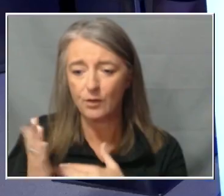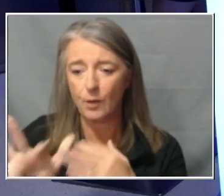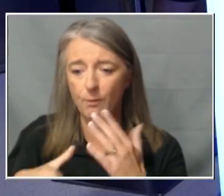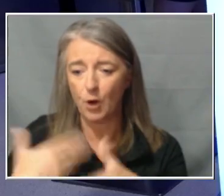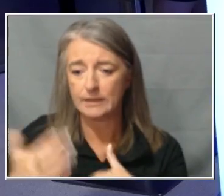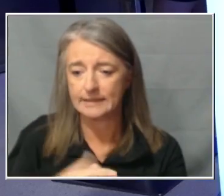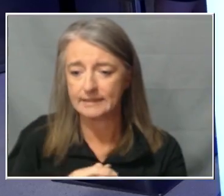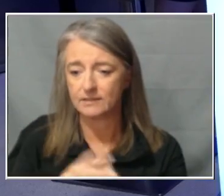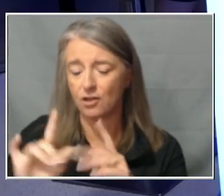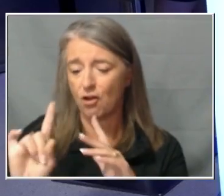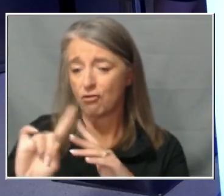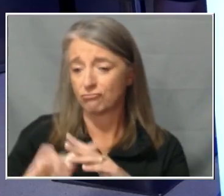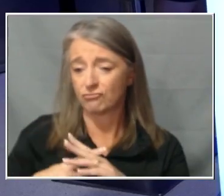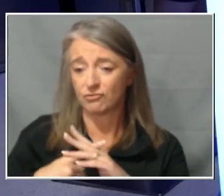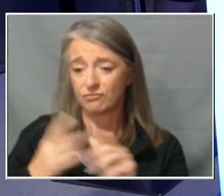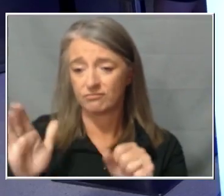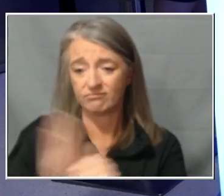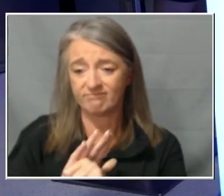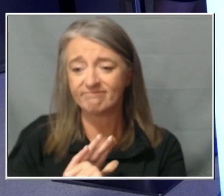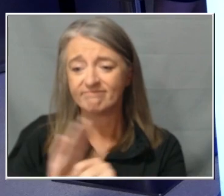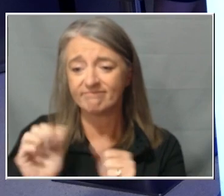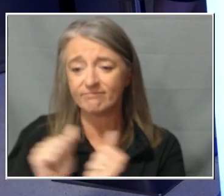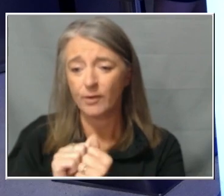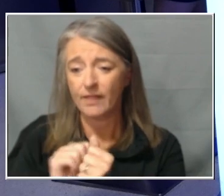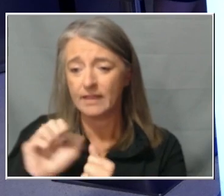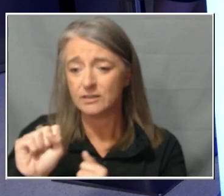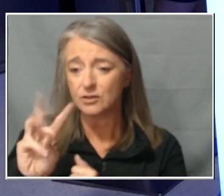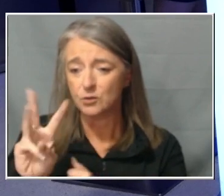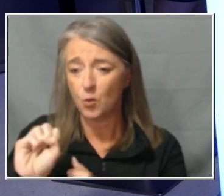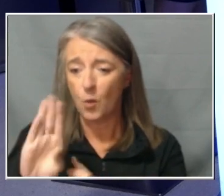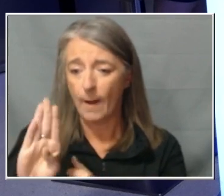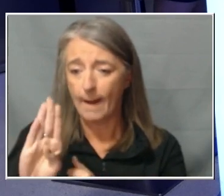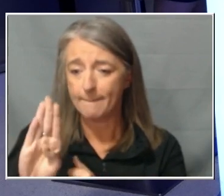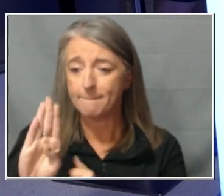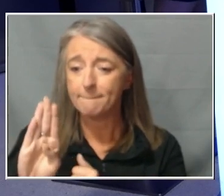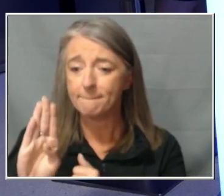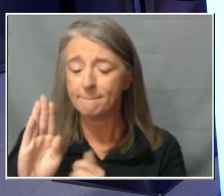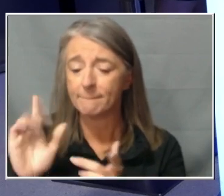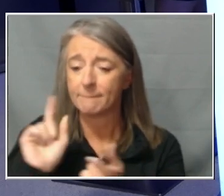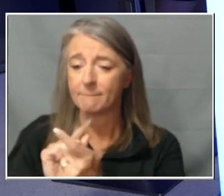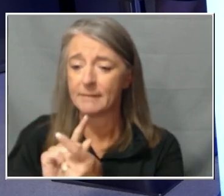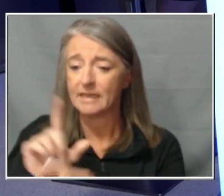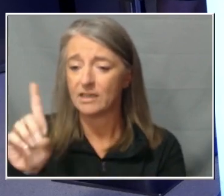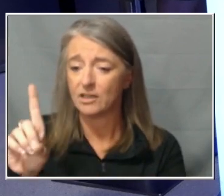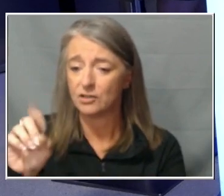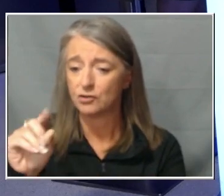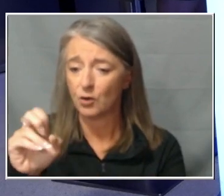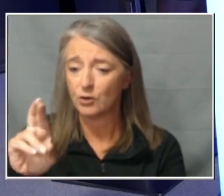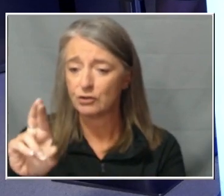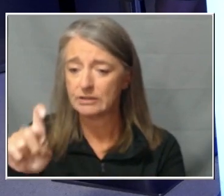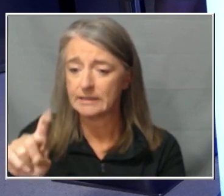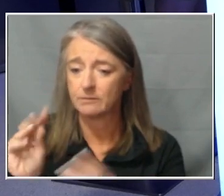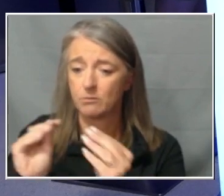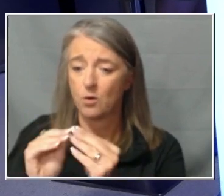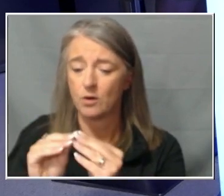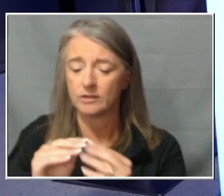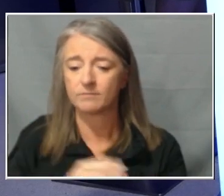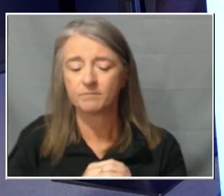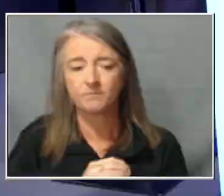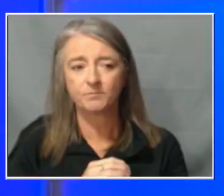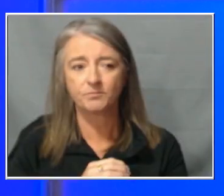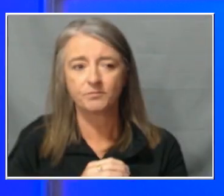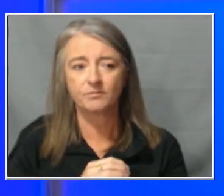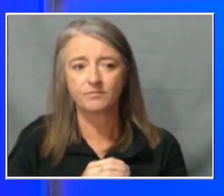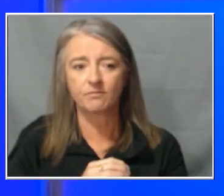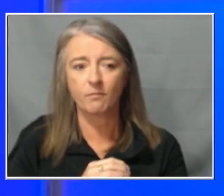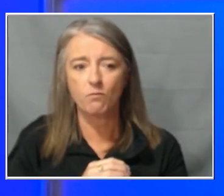all starts, really this whole process starts with that swab, because we need the donors. Dr. Leminska, what's today's takeaway? I think it's just